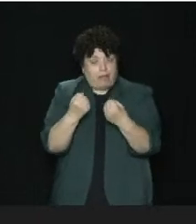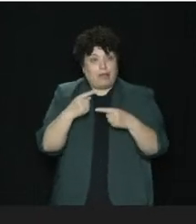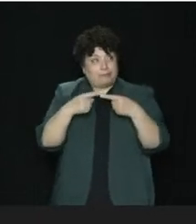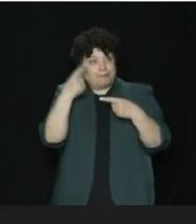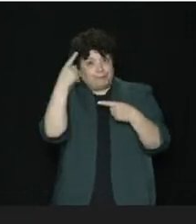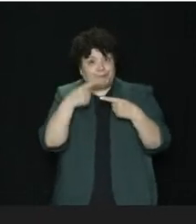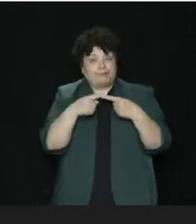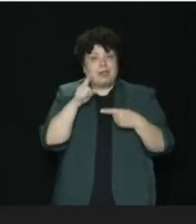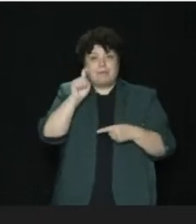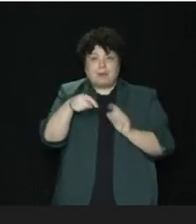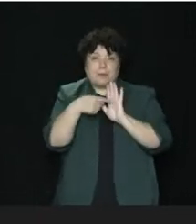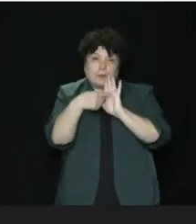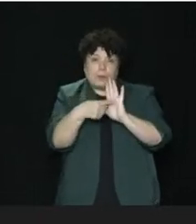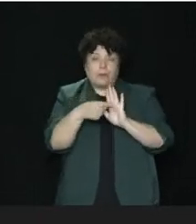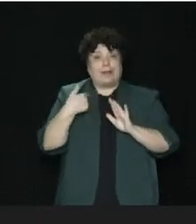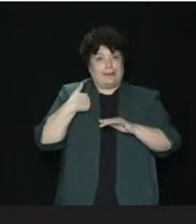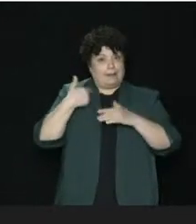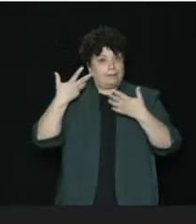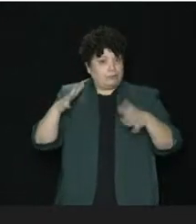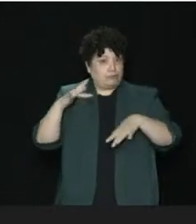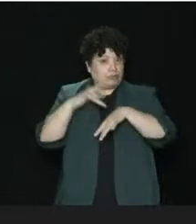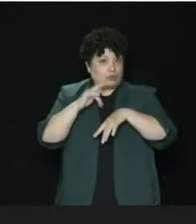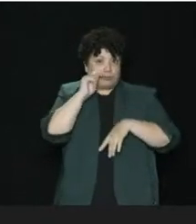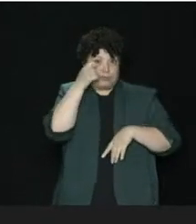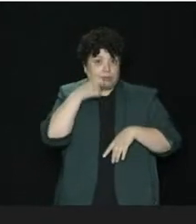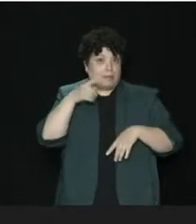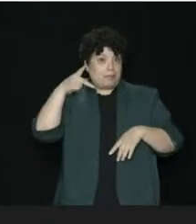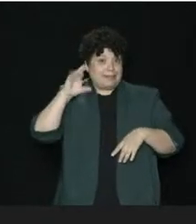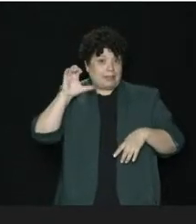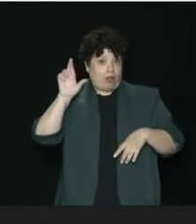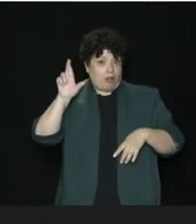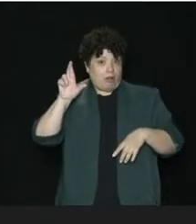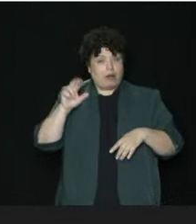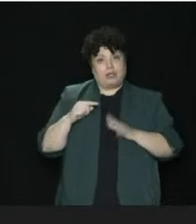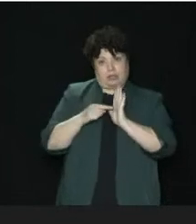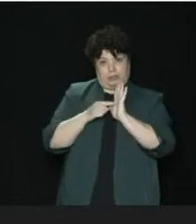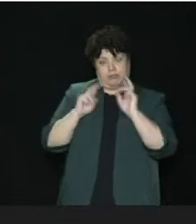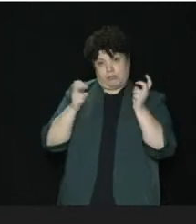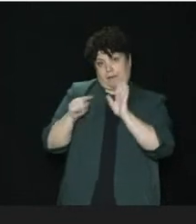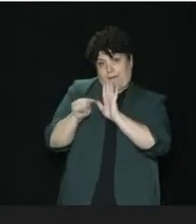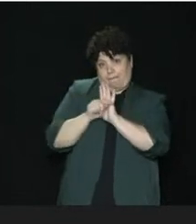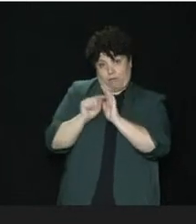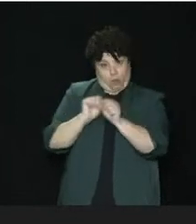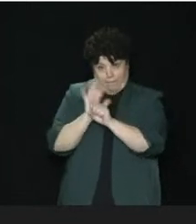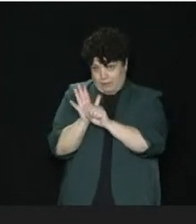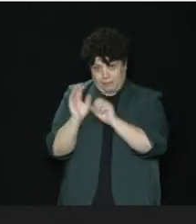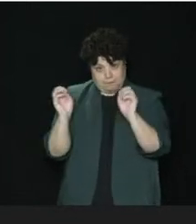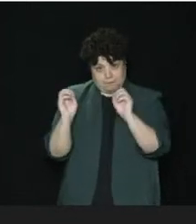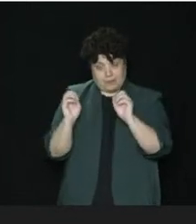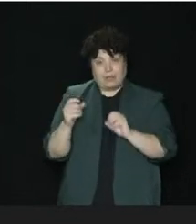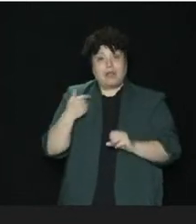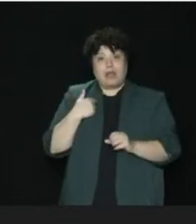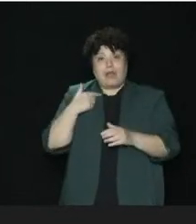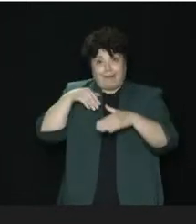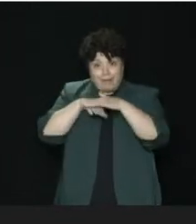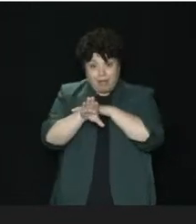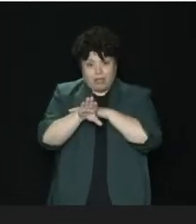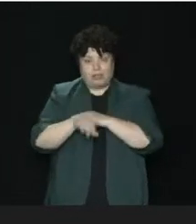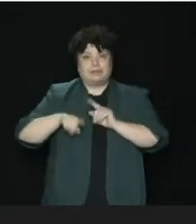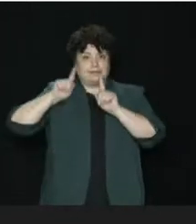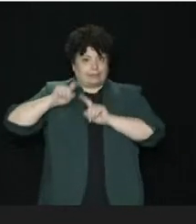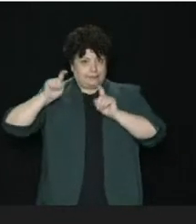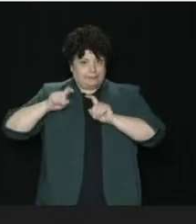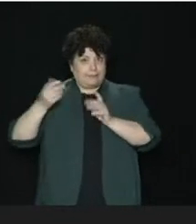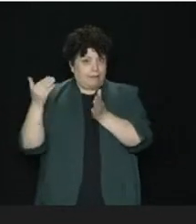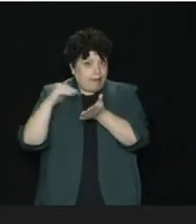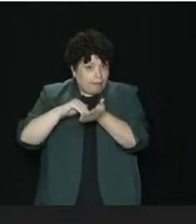a three-day PCR test that is negative. They have to get tested on arrival. They have